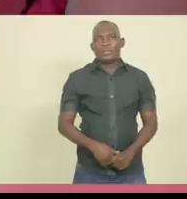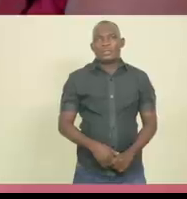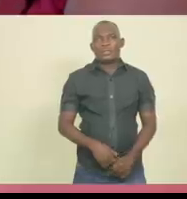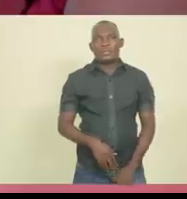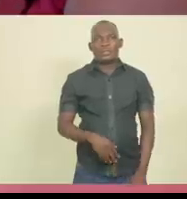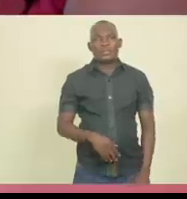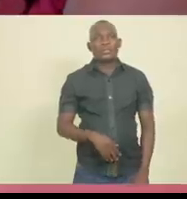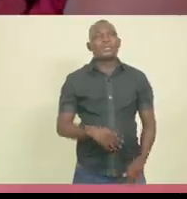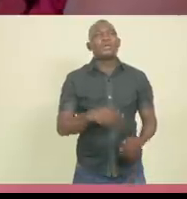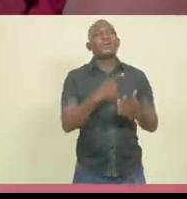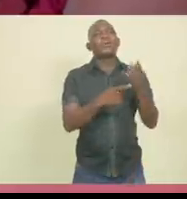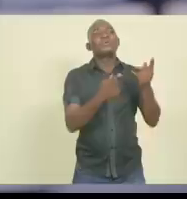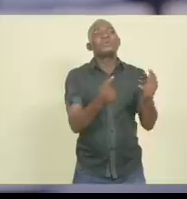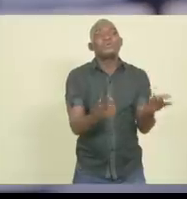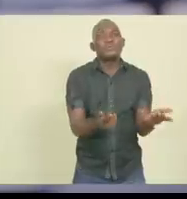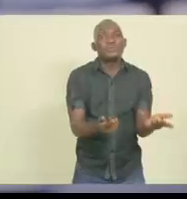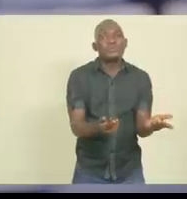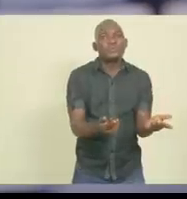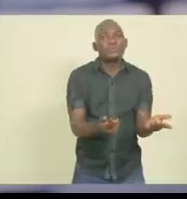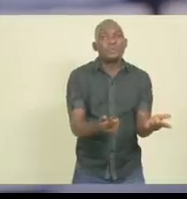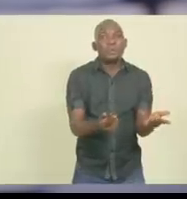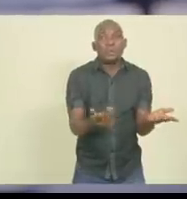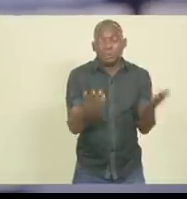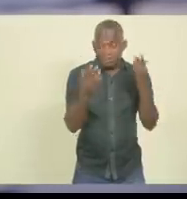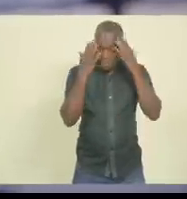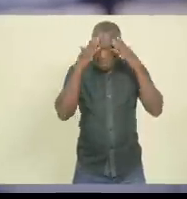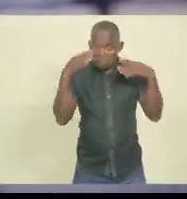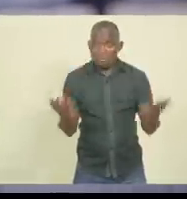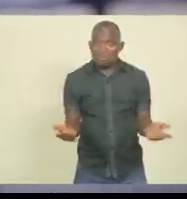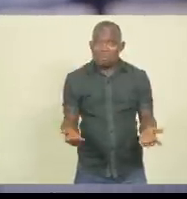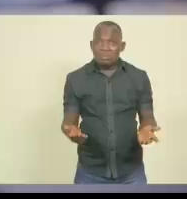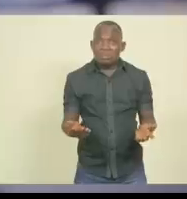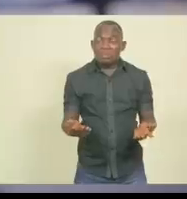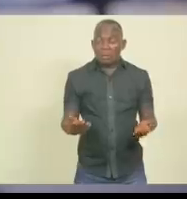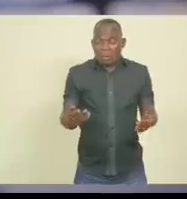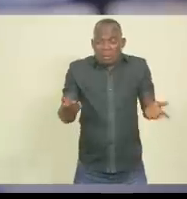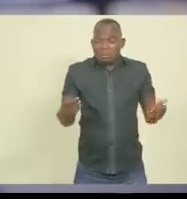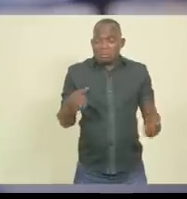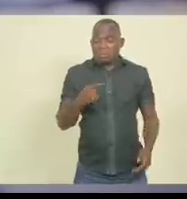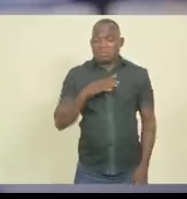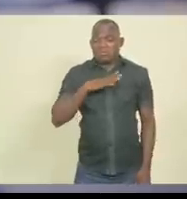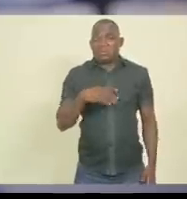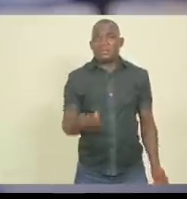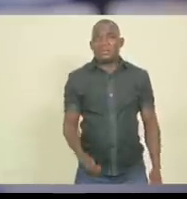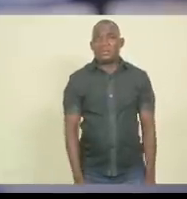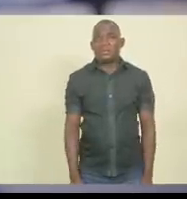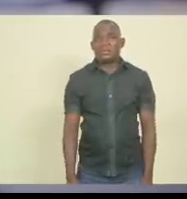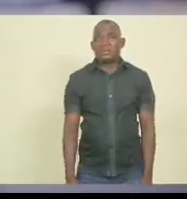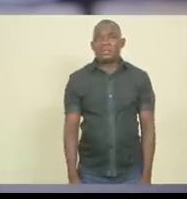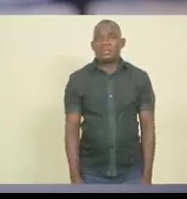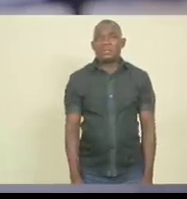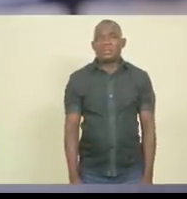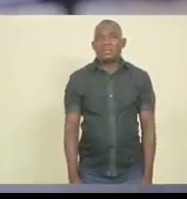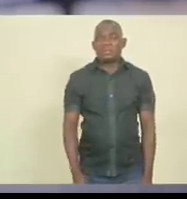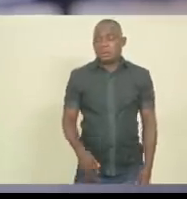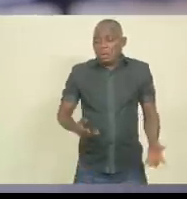So what are you going to do? What else can I do? Nothing. I'll be fine. You know, these things work themselves